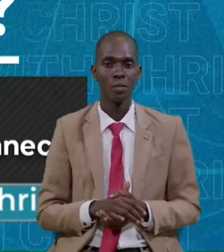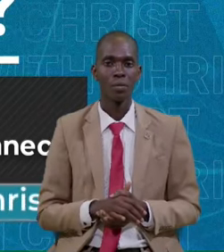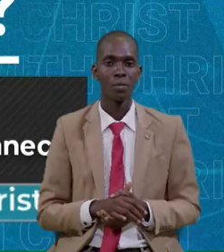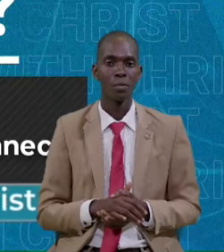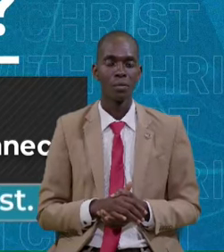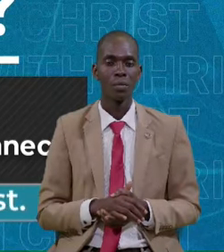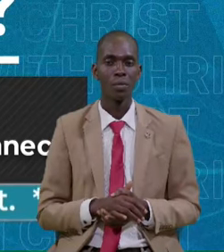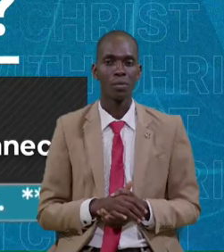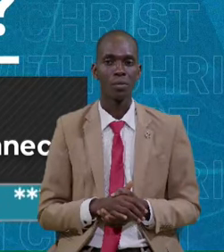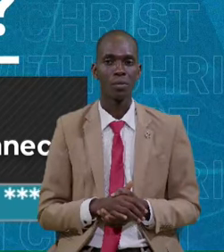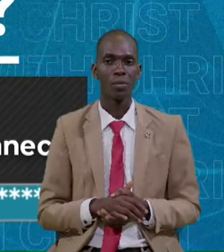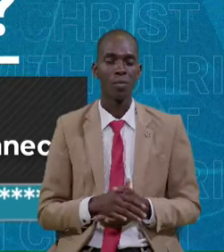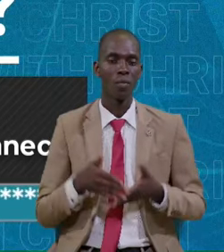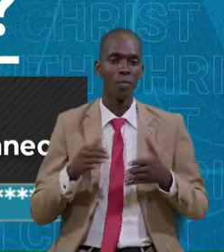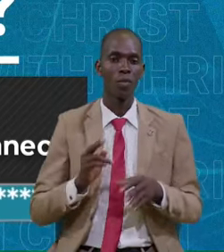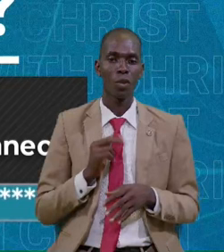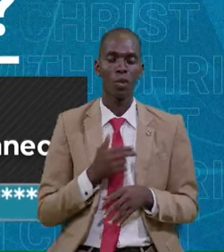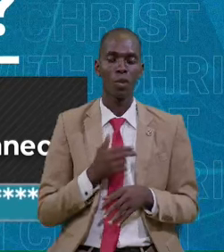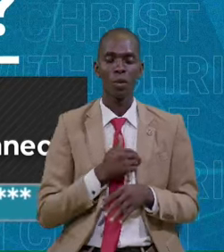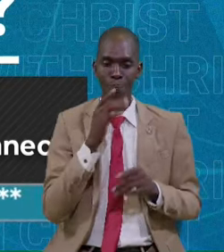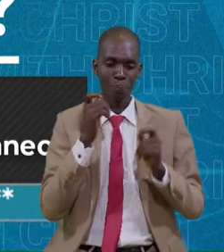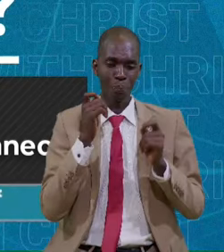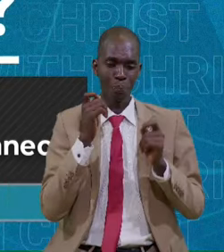Let's be smart at it. Because